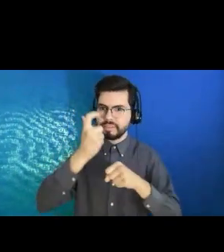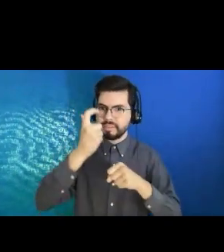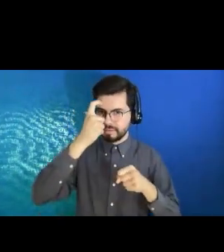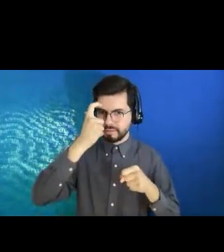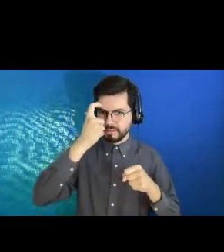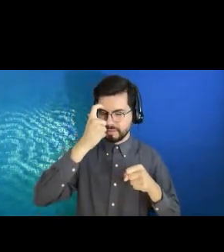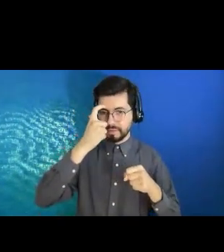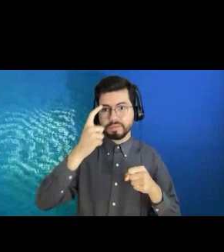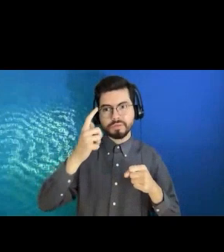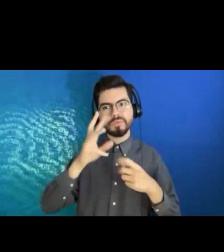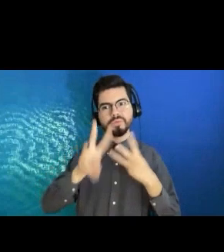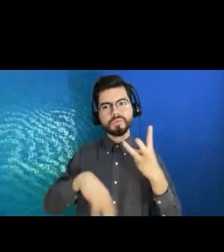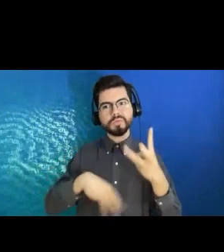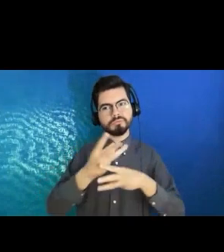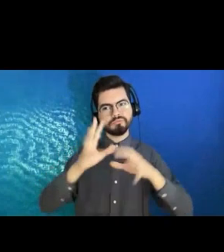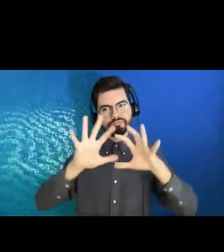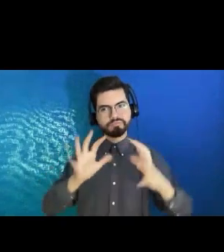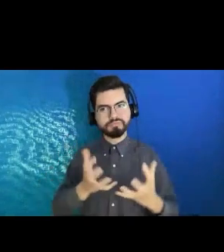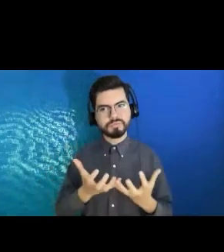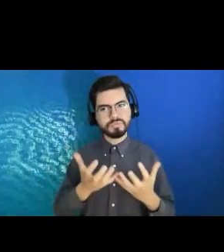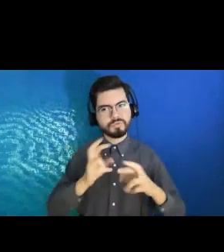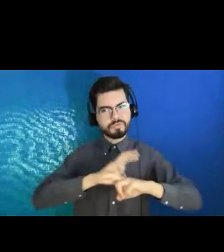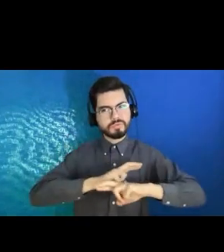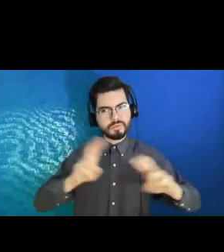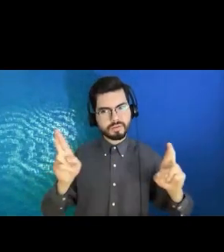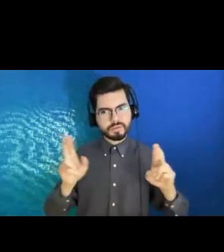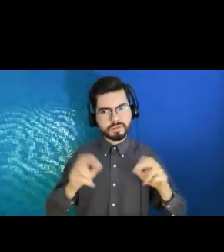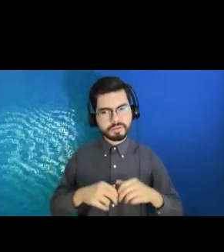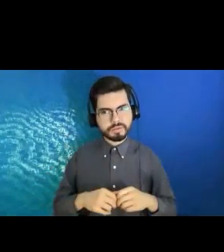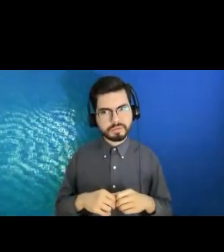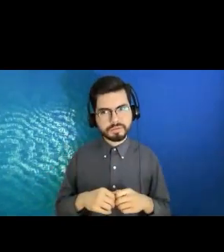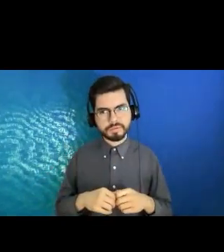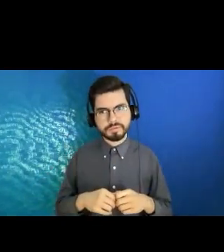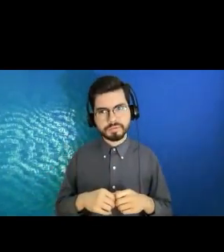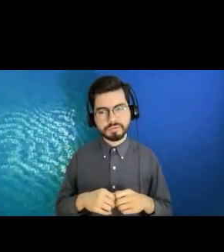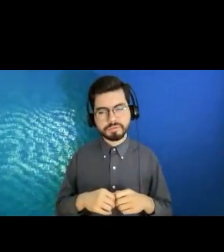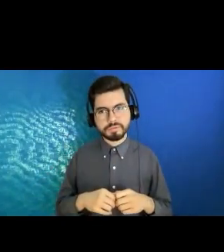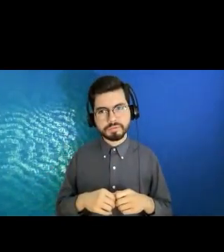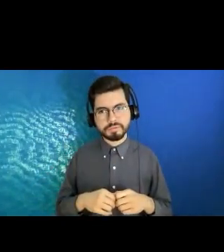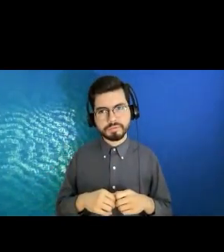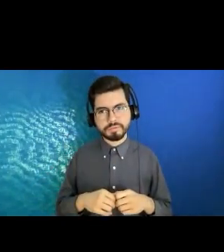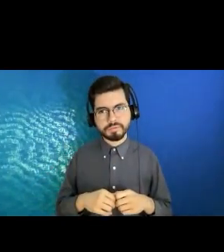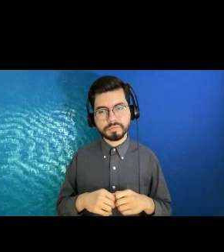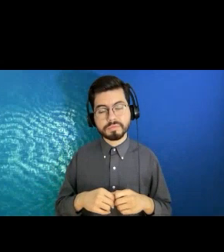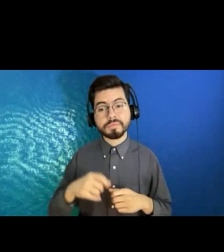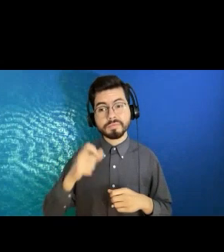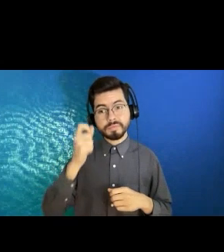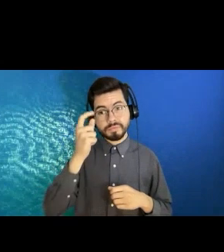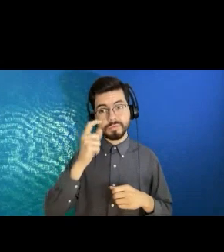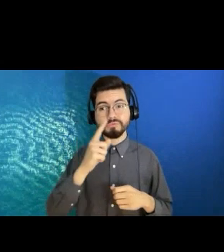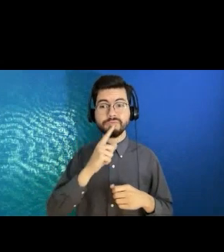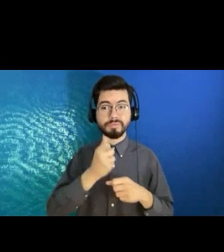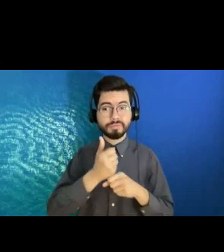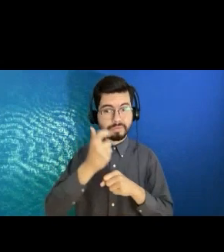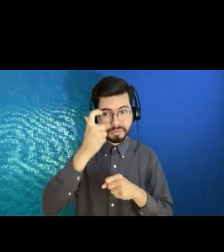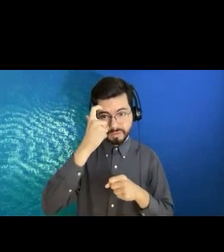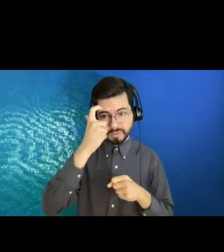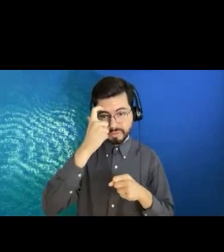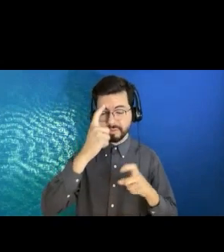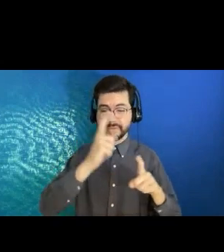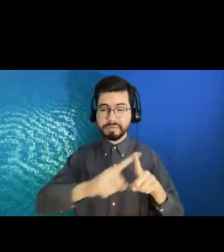now, under those words of where it makes sense. You know, everything with parks